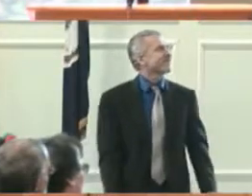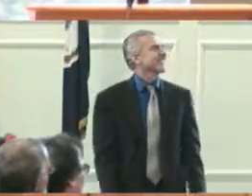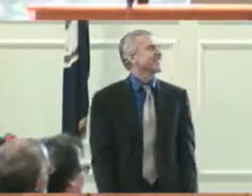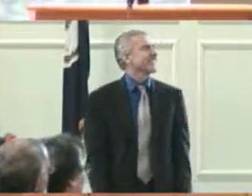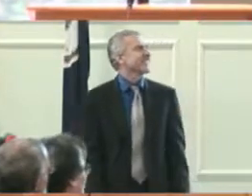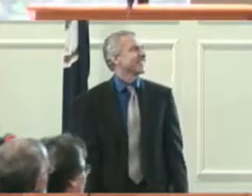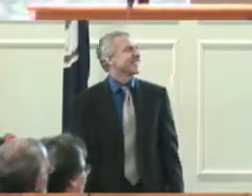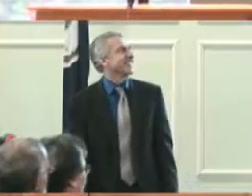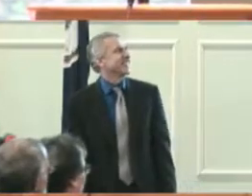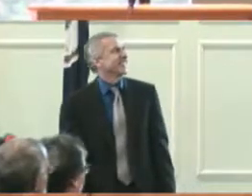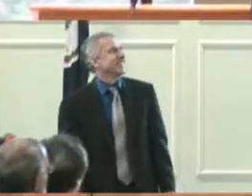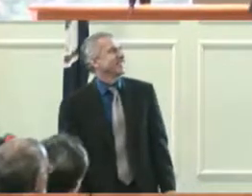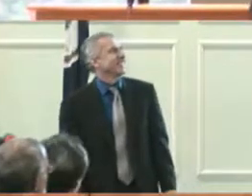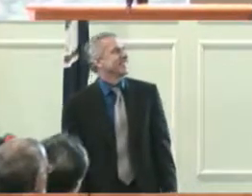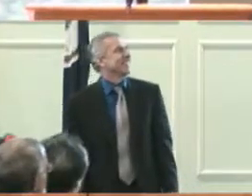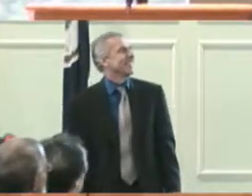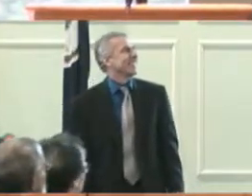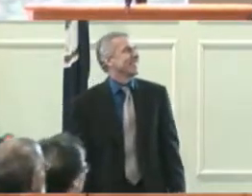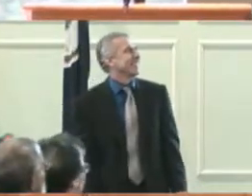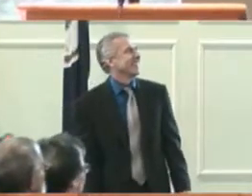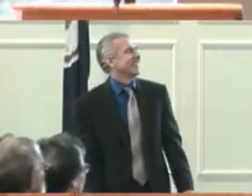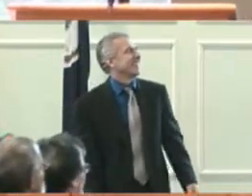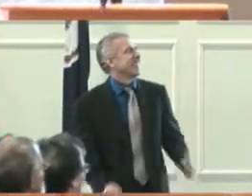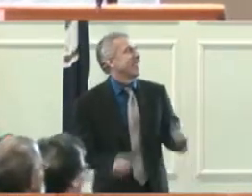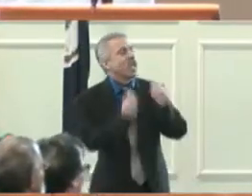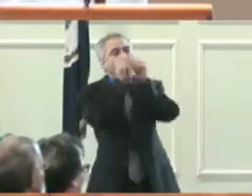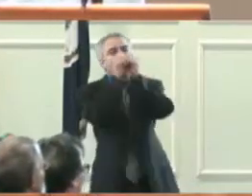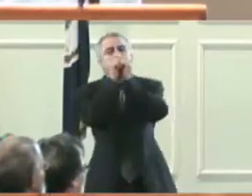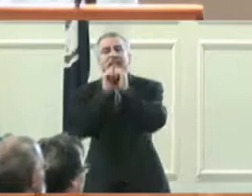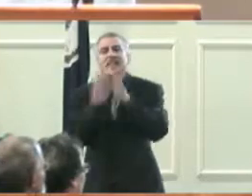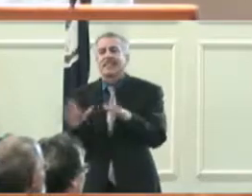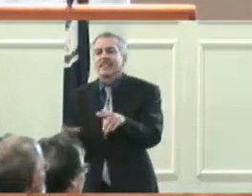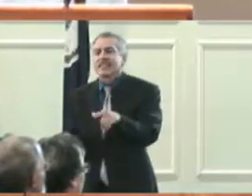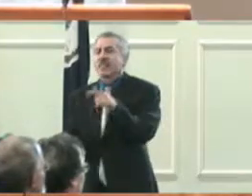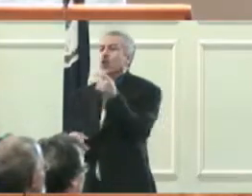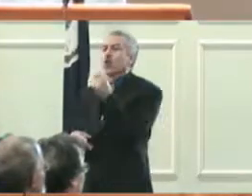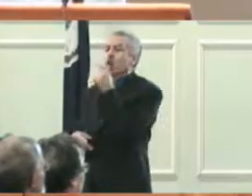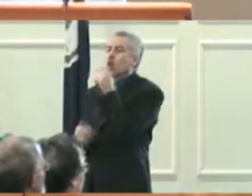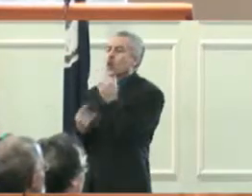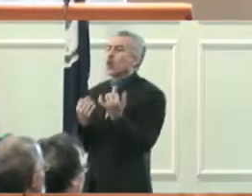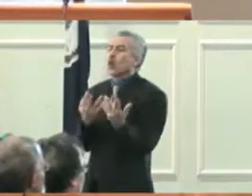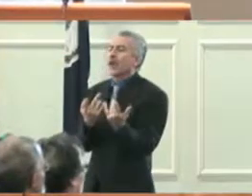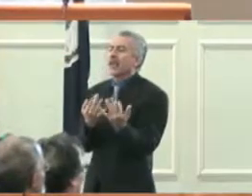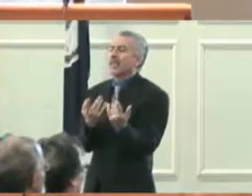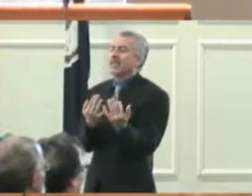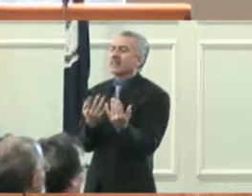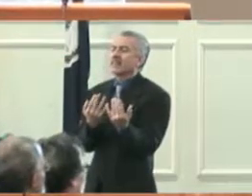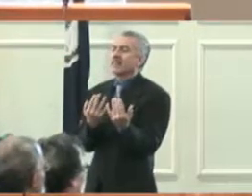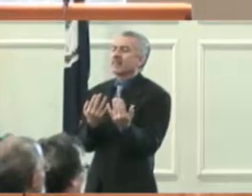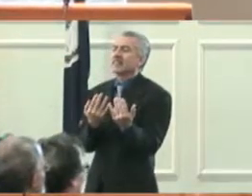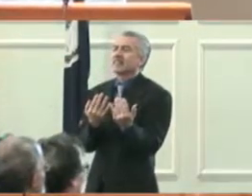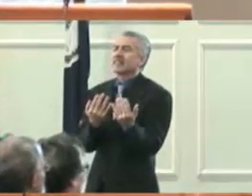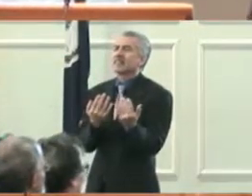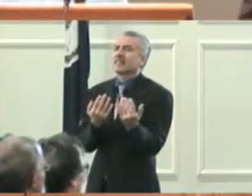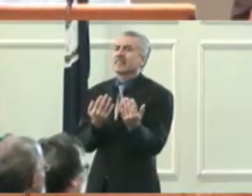and ask me afterwards, okay? The Bible says, blessed is he who waits and comes to